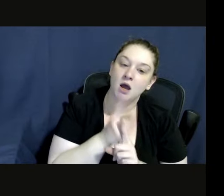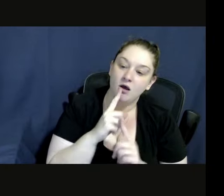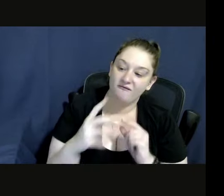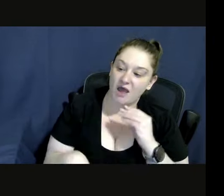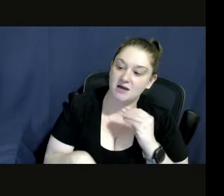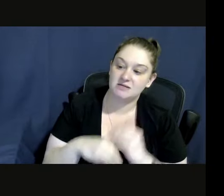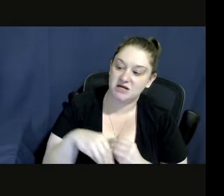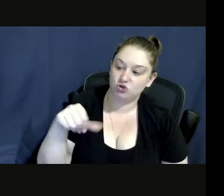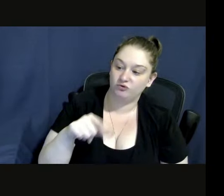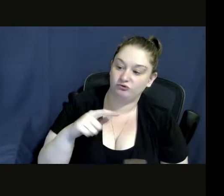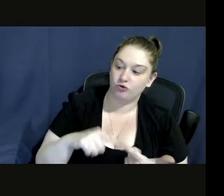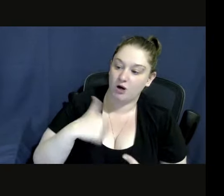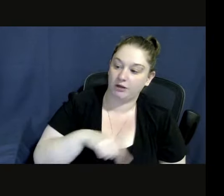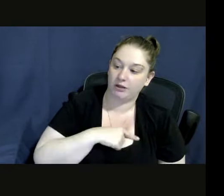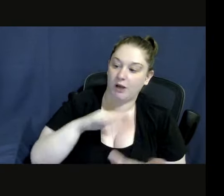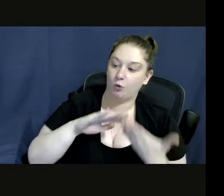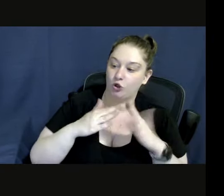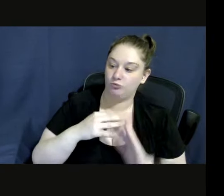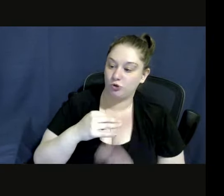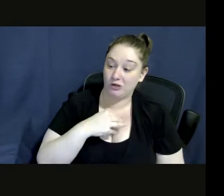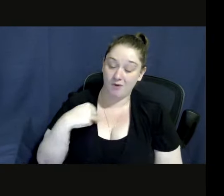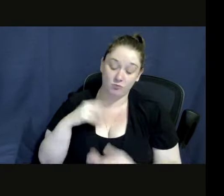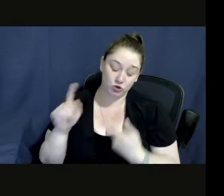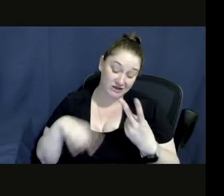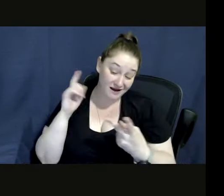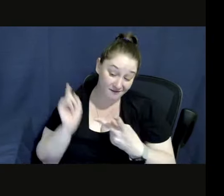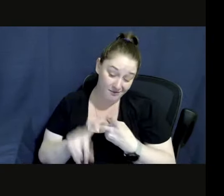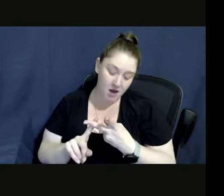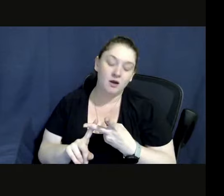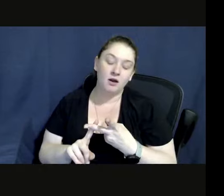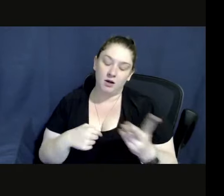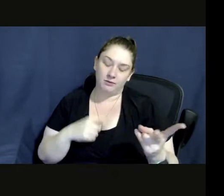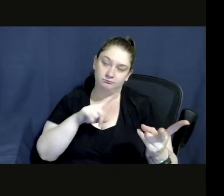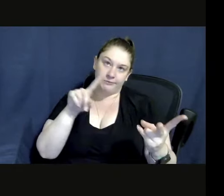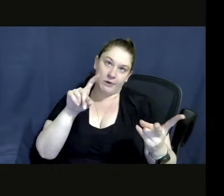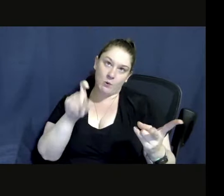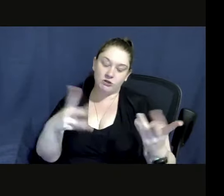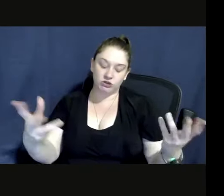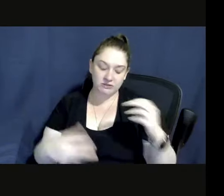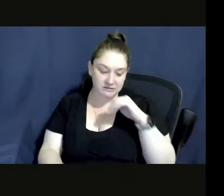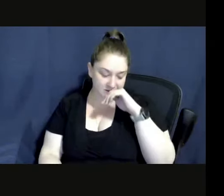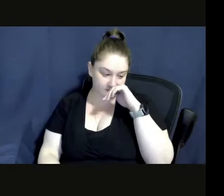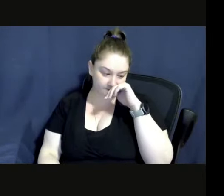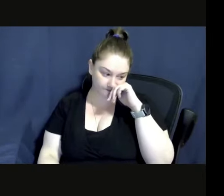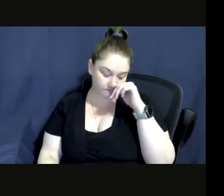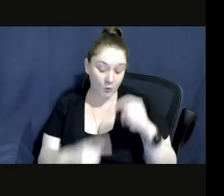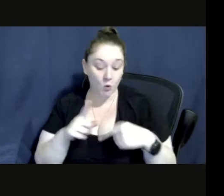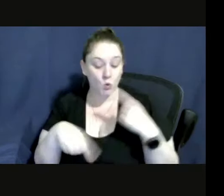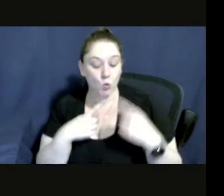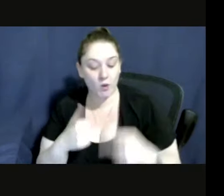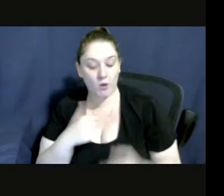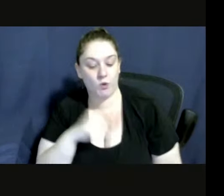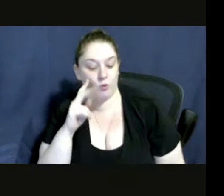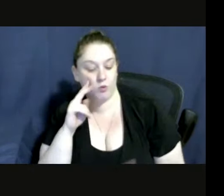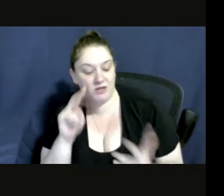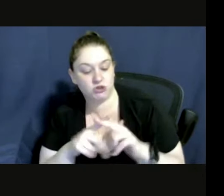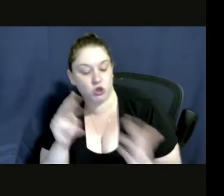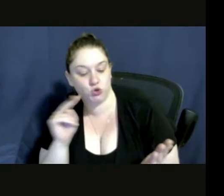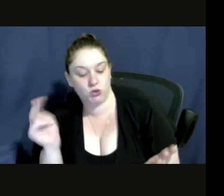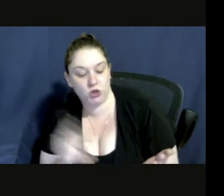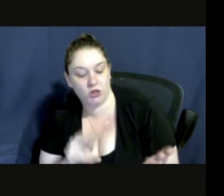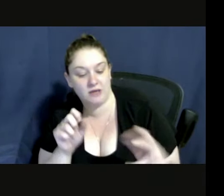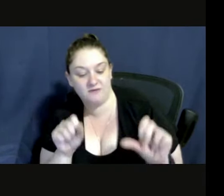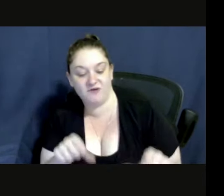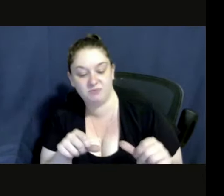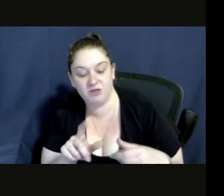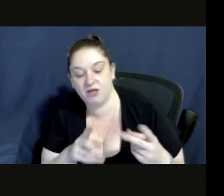our community members. And then, I guess my question would be, when will we start looking at the feasibility of like plan